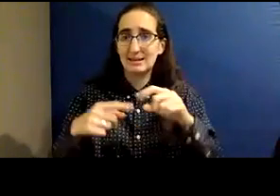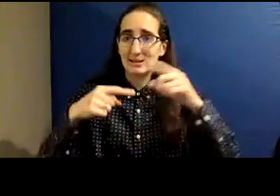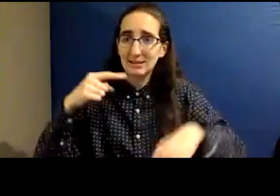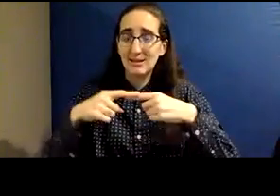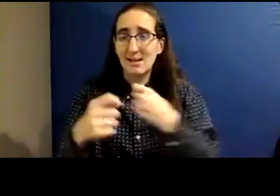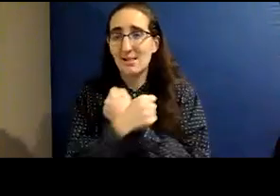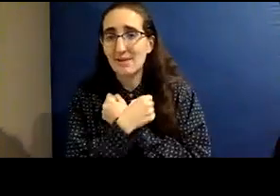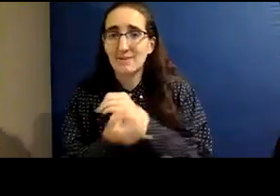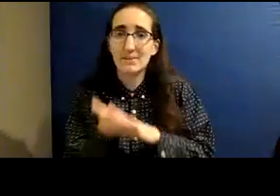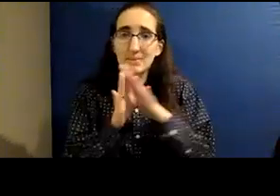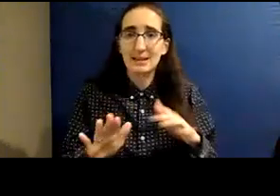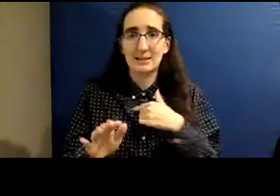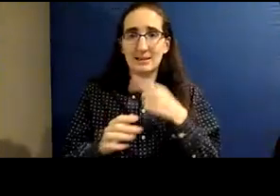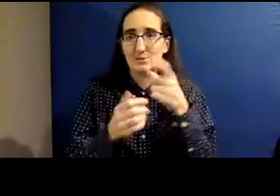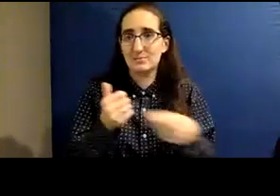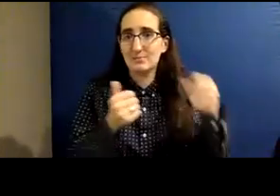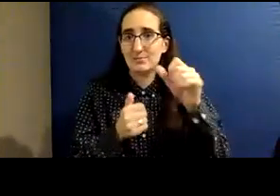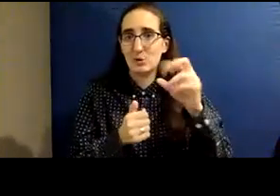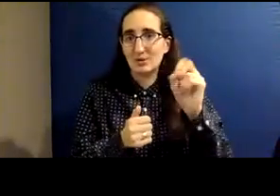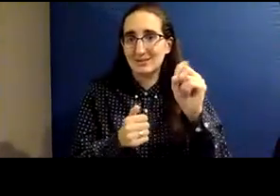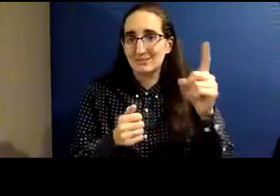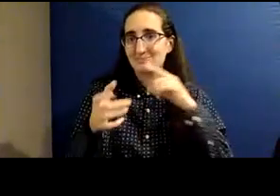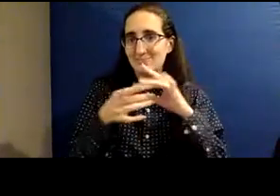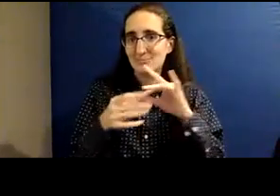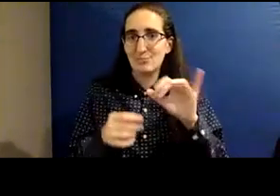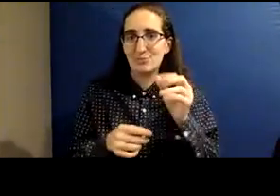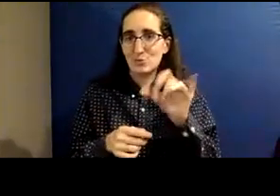love, peace, and as our superintendent said, joy.